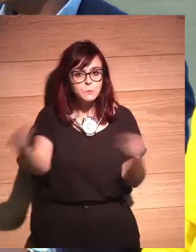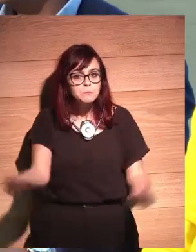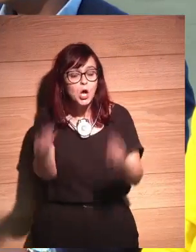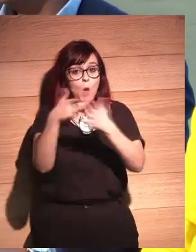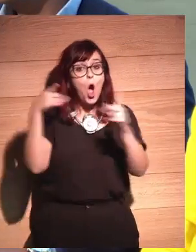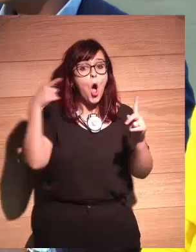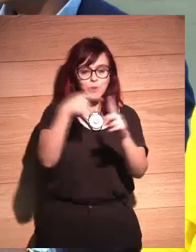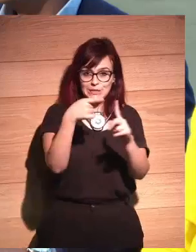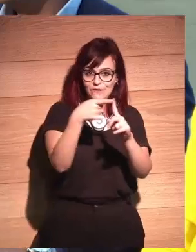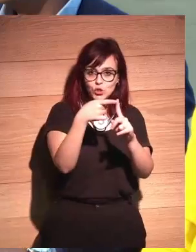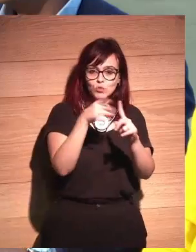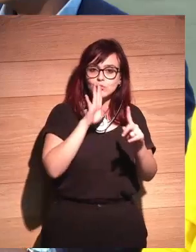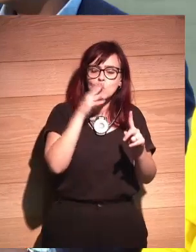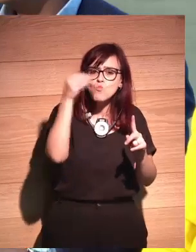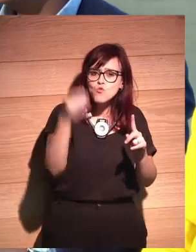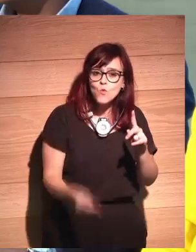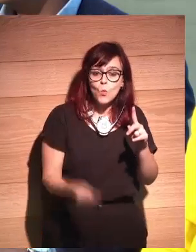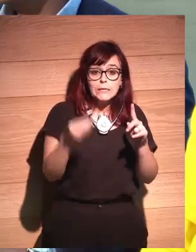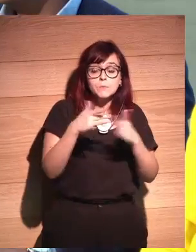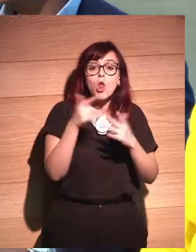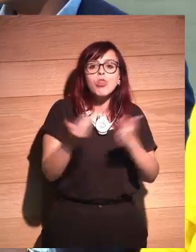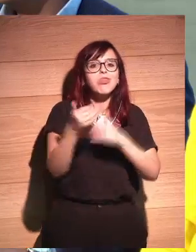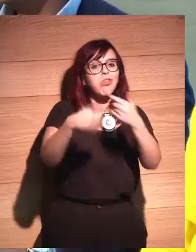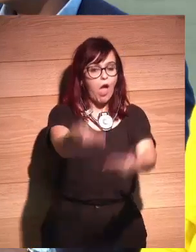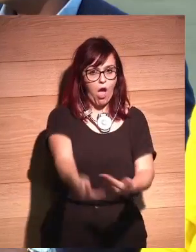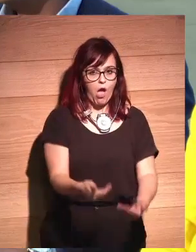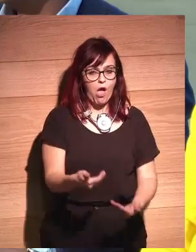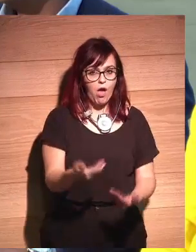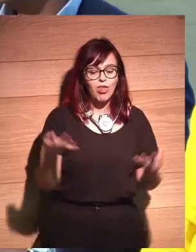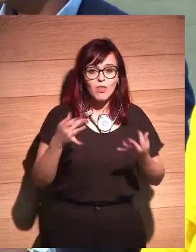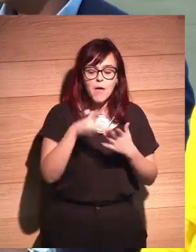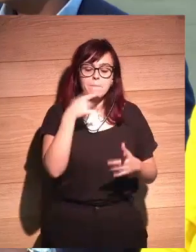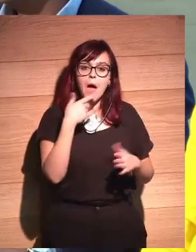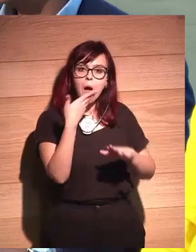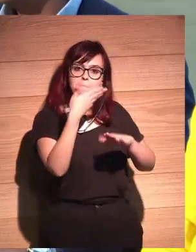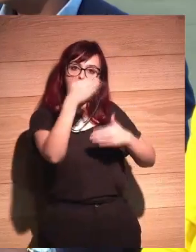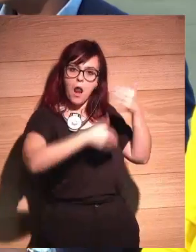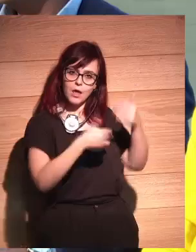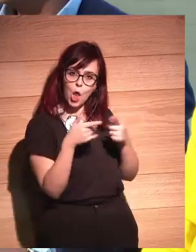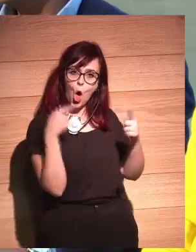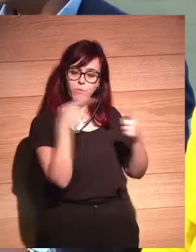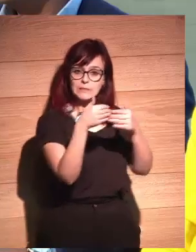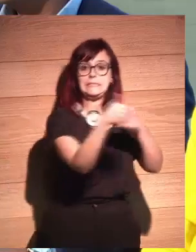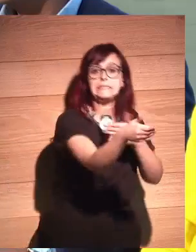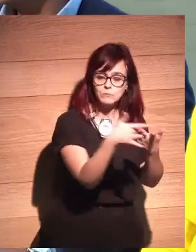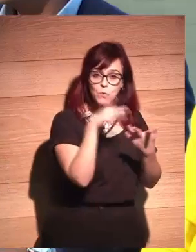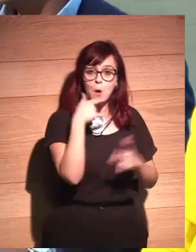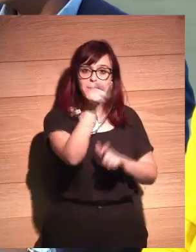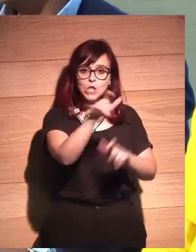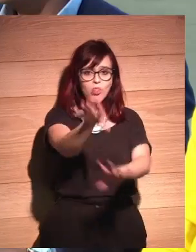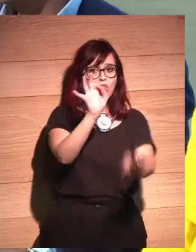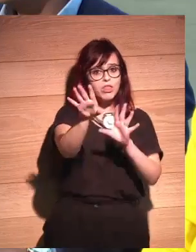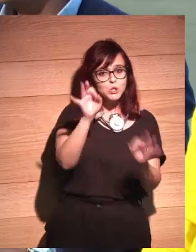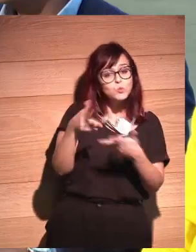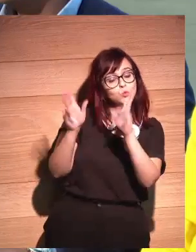daily basis, we need to be very to have space to let people into the fight, do their own decisions, and